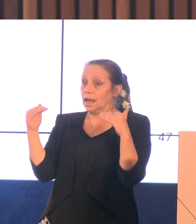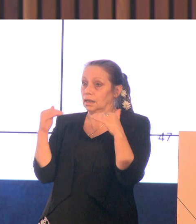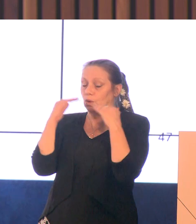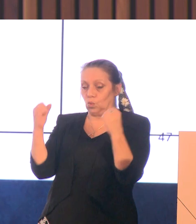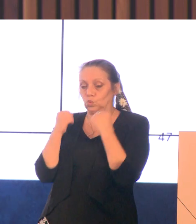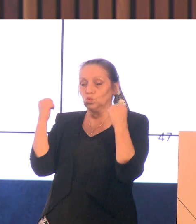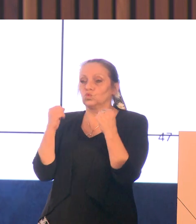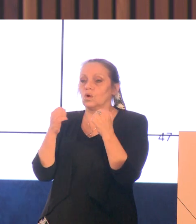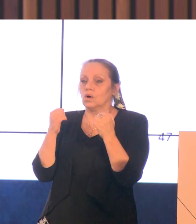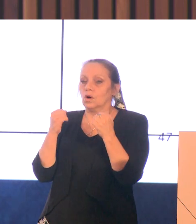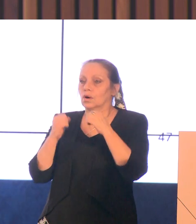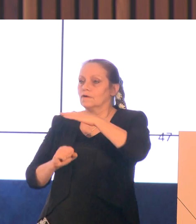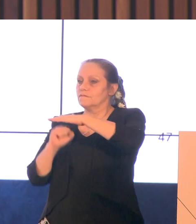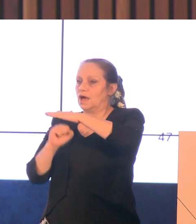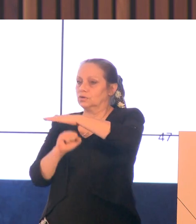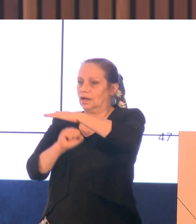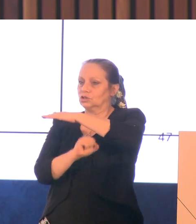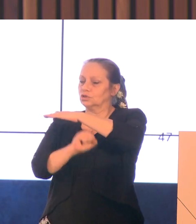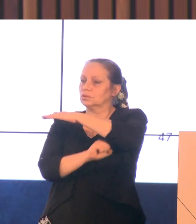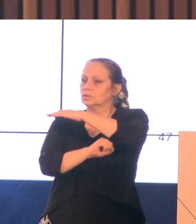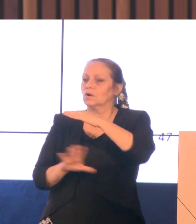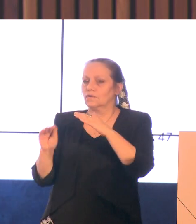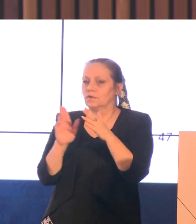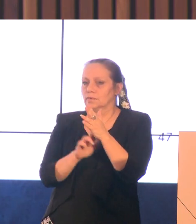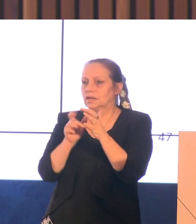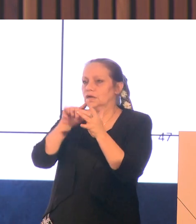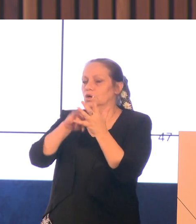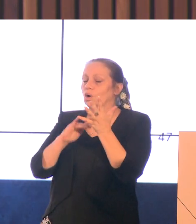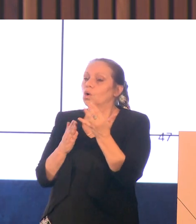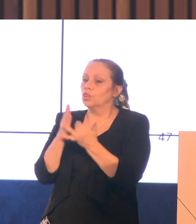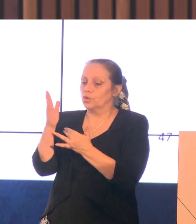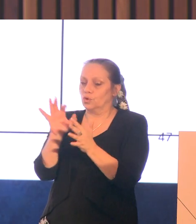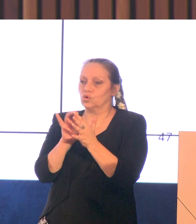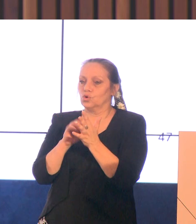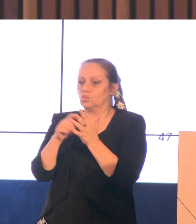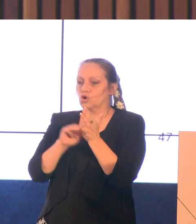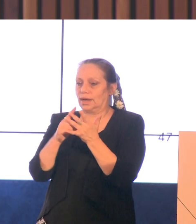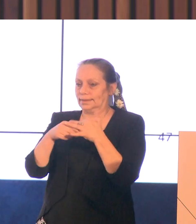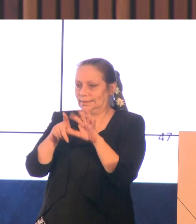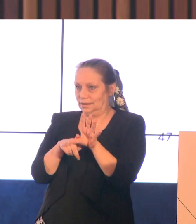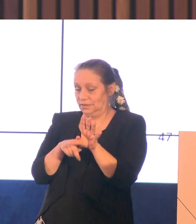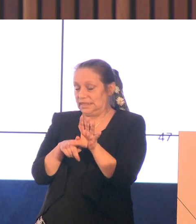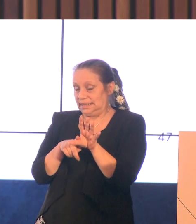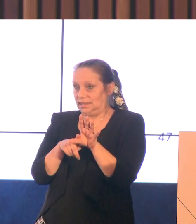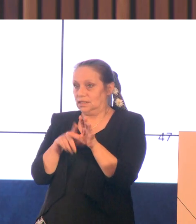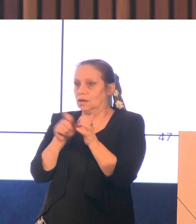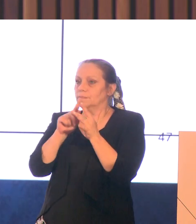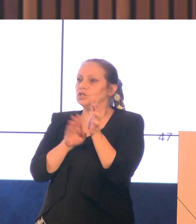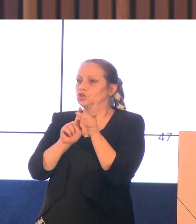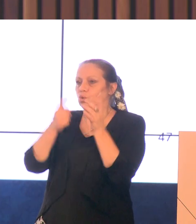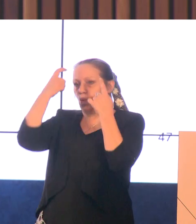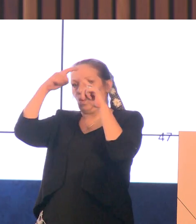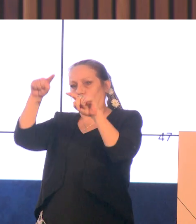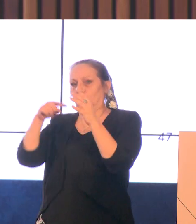strong foundation for the NDIS through what the Productivity Commission called Tier 2.